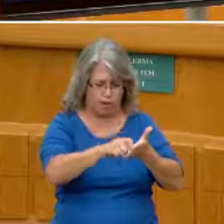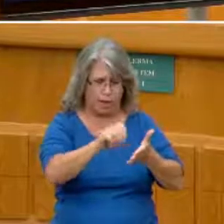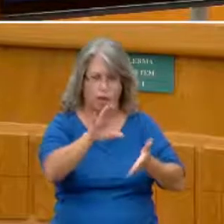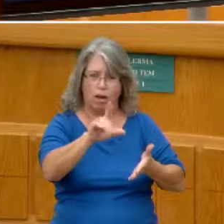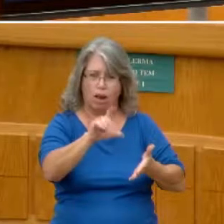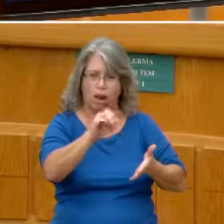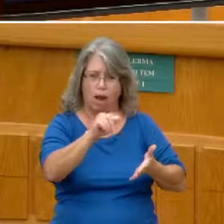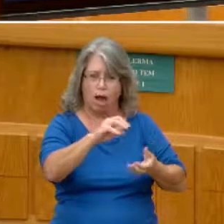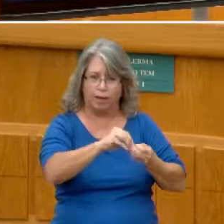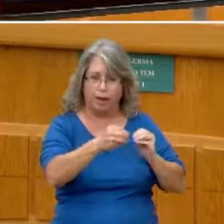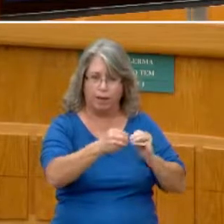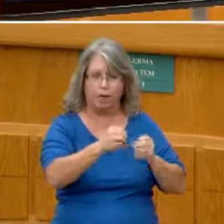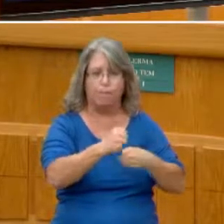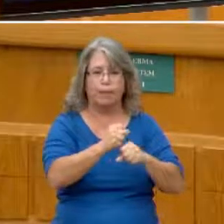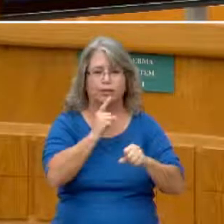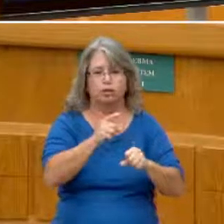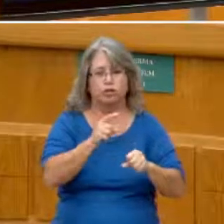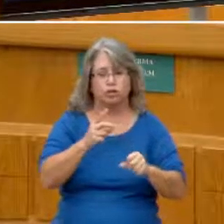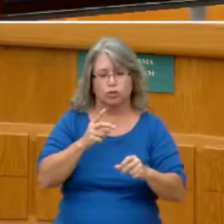website,